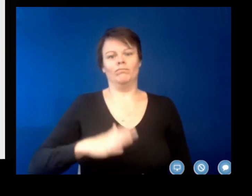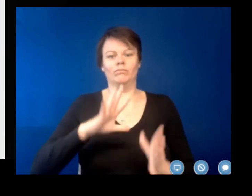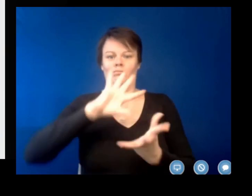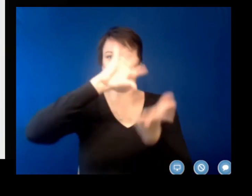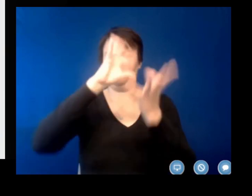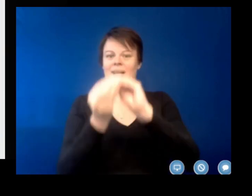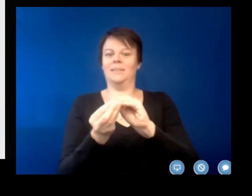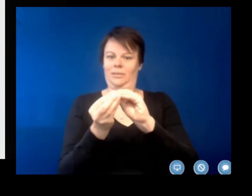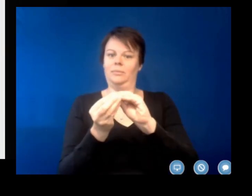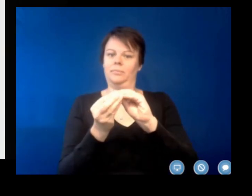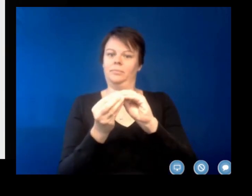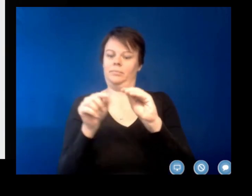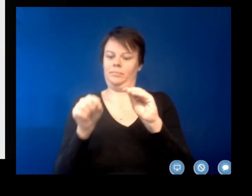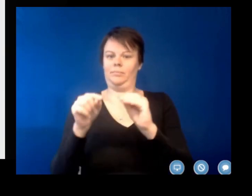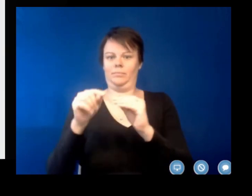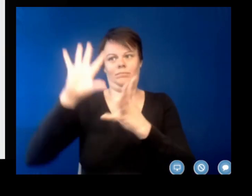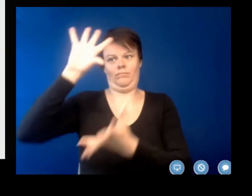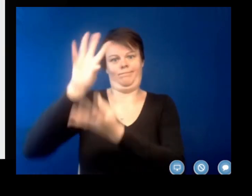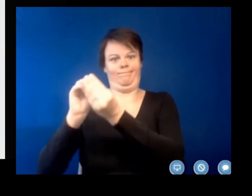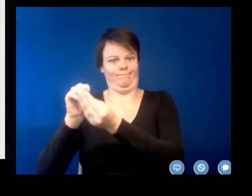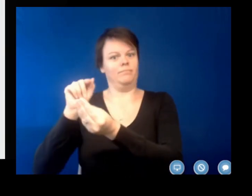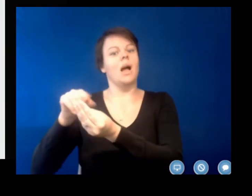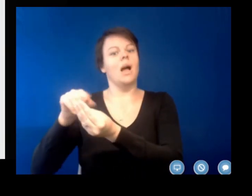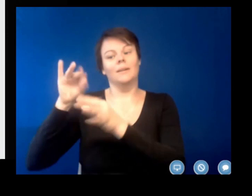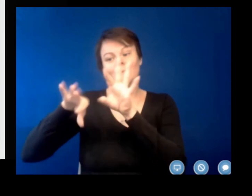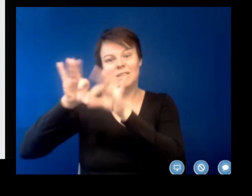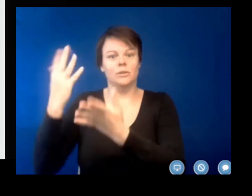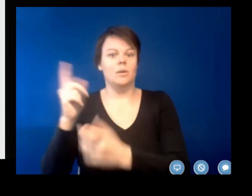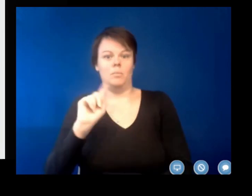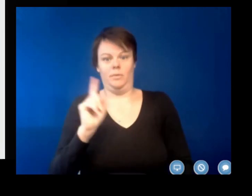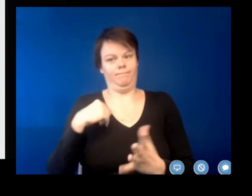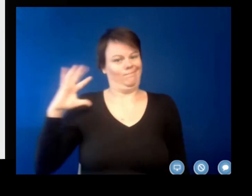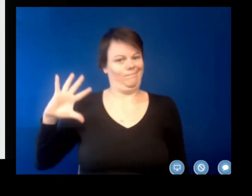had experiences in global settings.